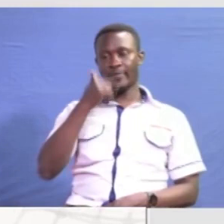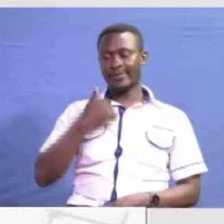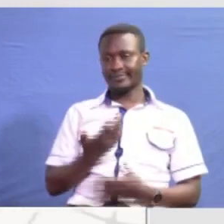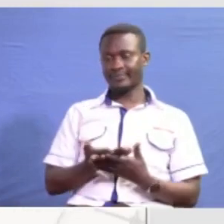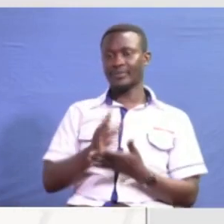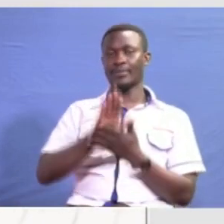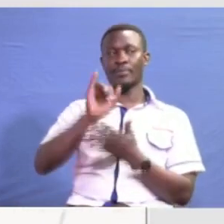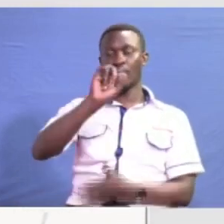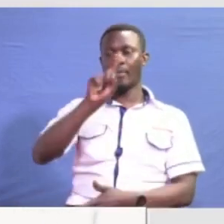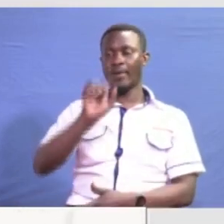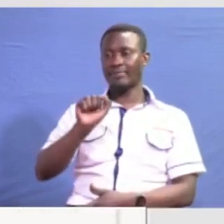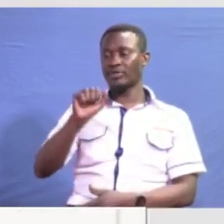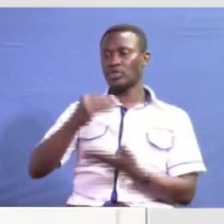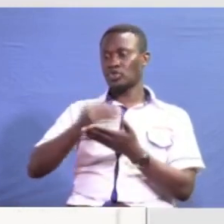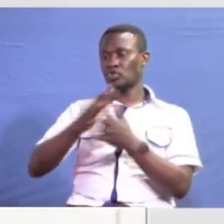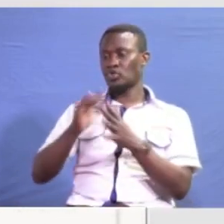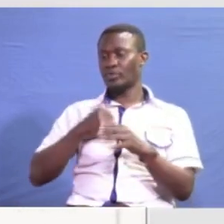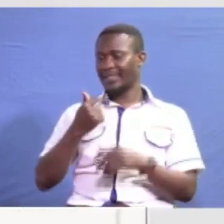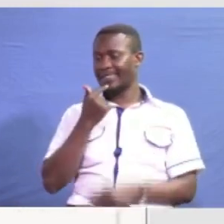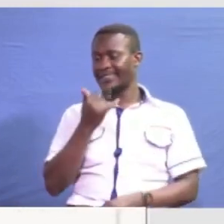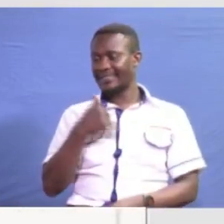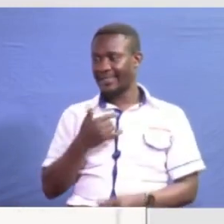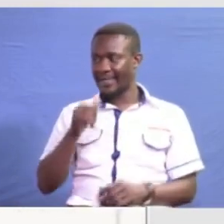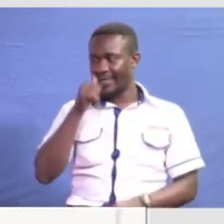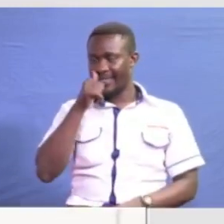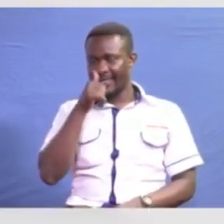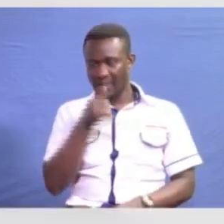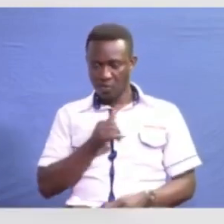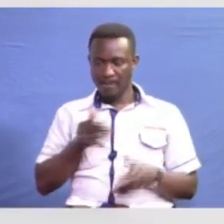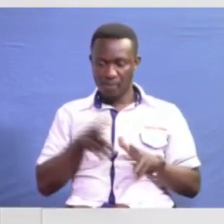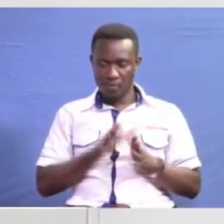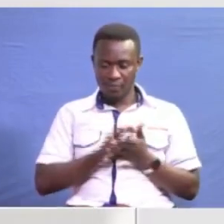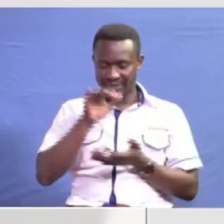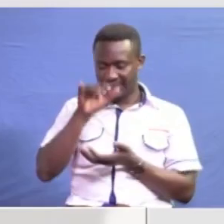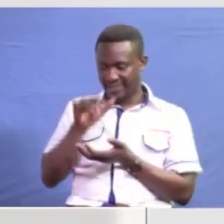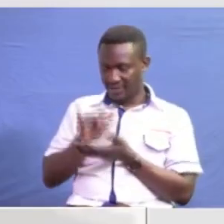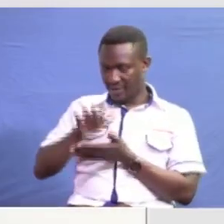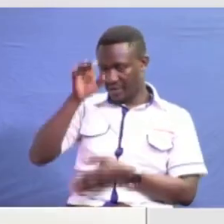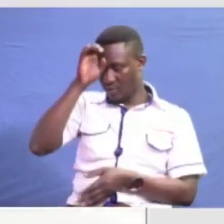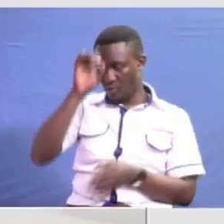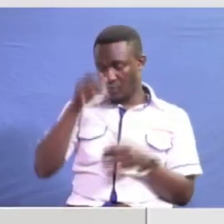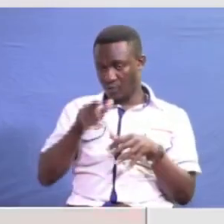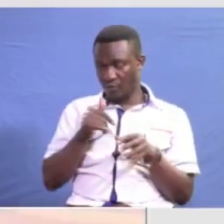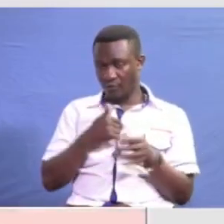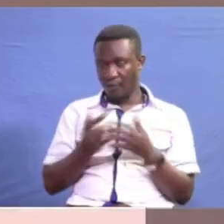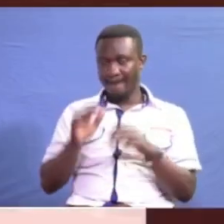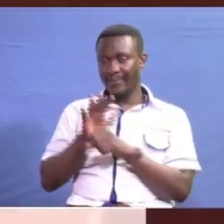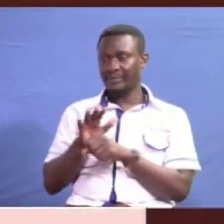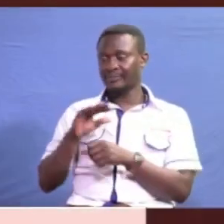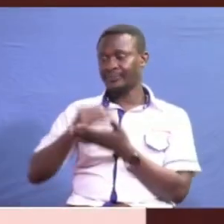Waruk, and the Students' Caucus, contends that the new model unjustly limits educational opportunities for many